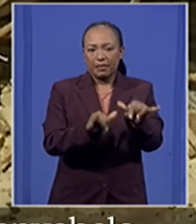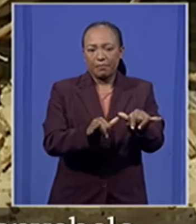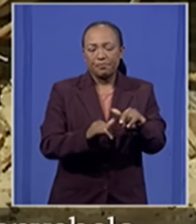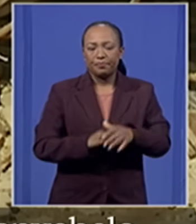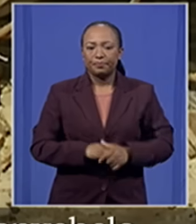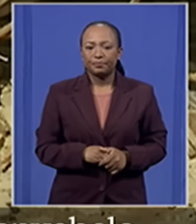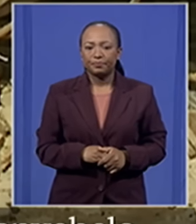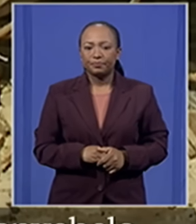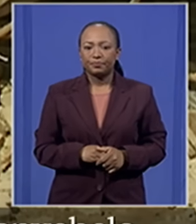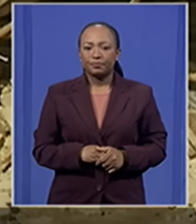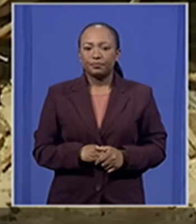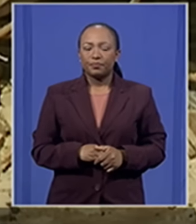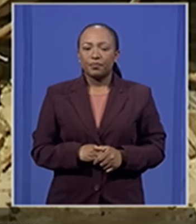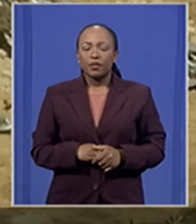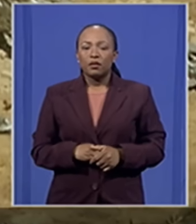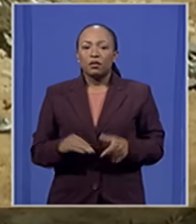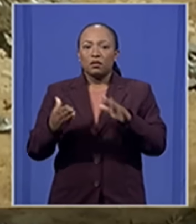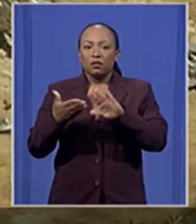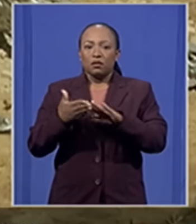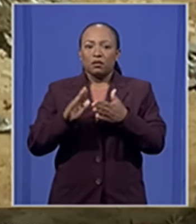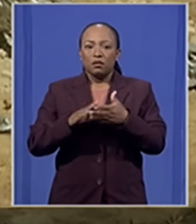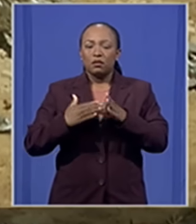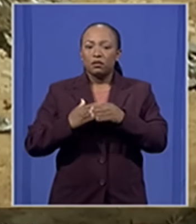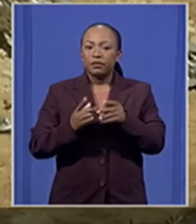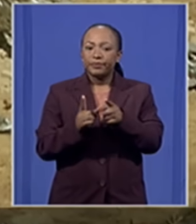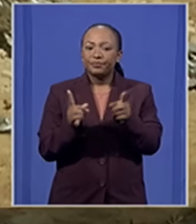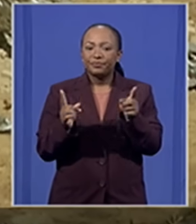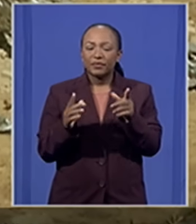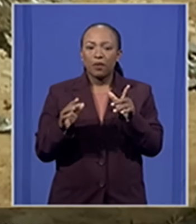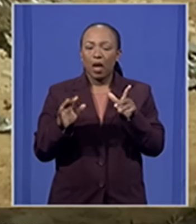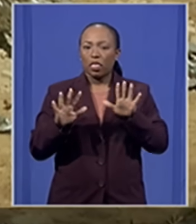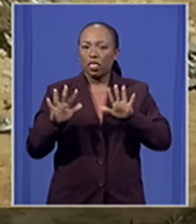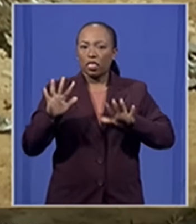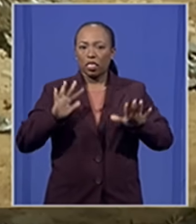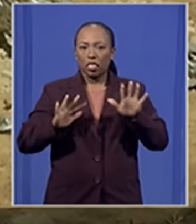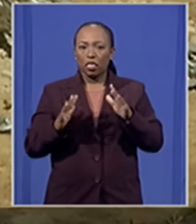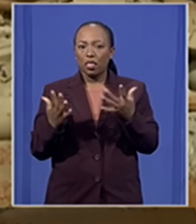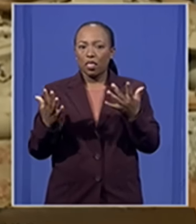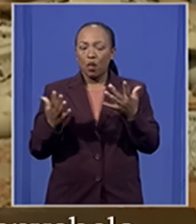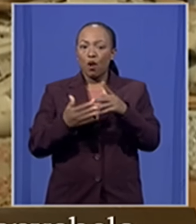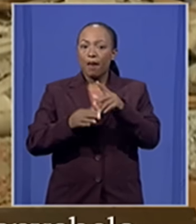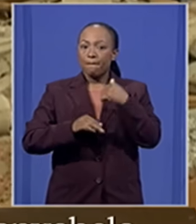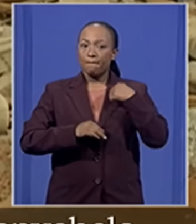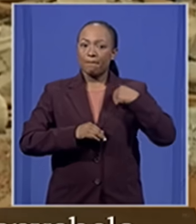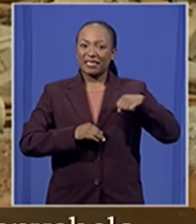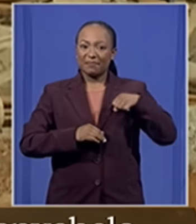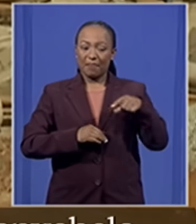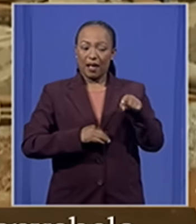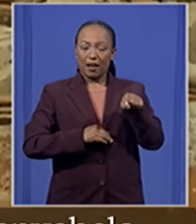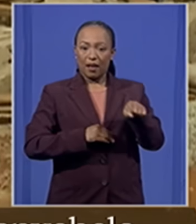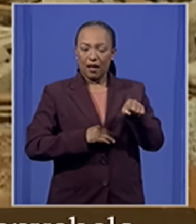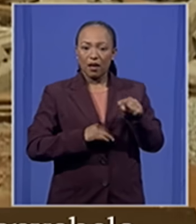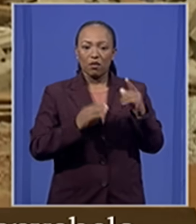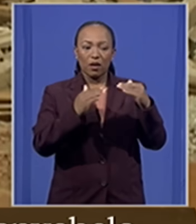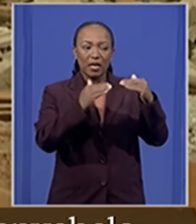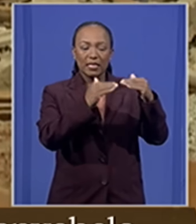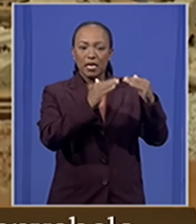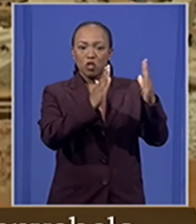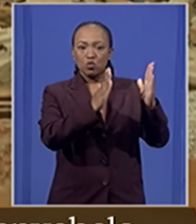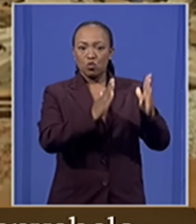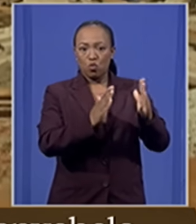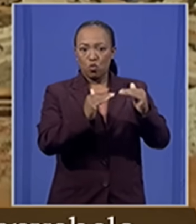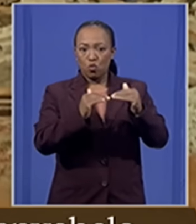Badudi ba mmalwa motseng wa Gamogolobotho ba tlogetswe ba ikgonere moraga gore masepala wa Tzaneen o thube dintlo le magae a bona. Se